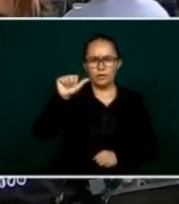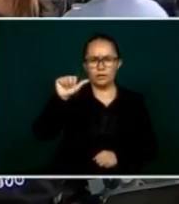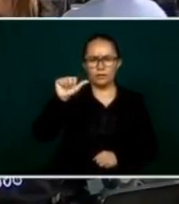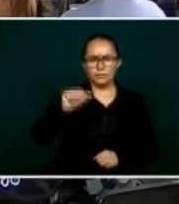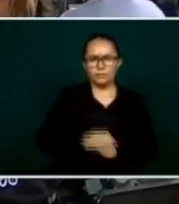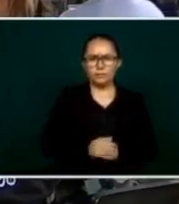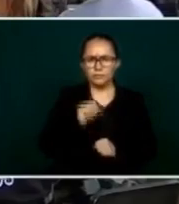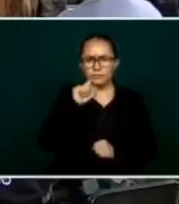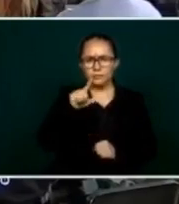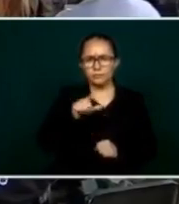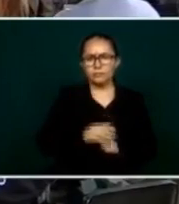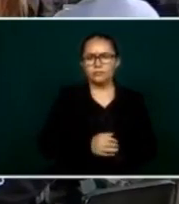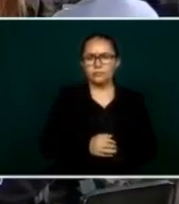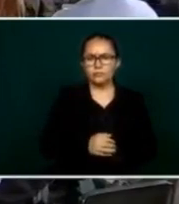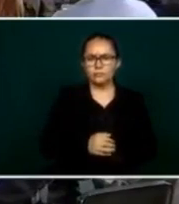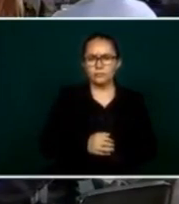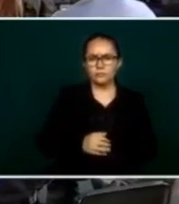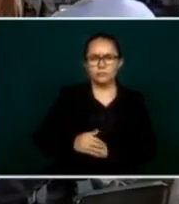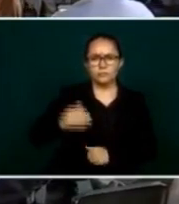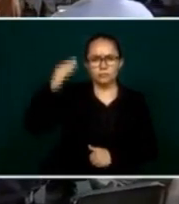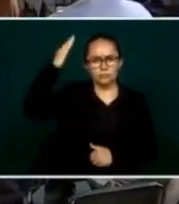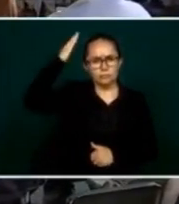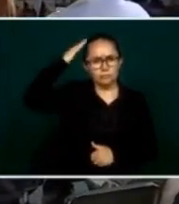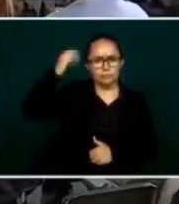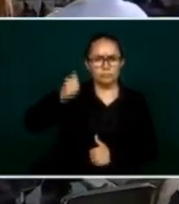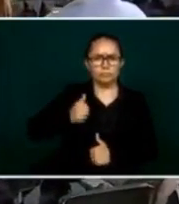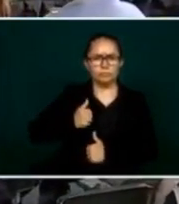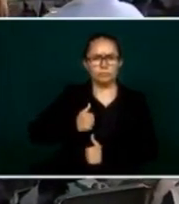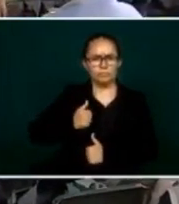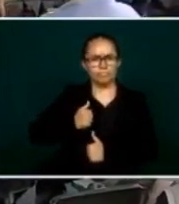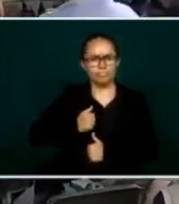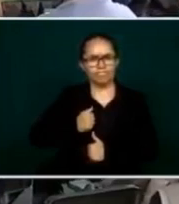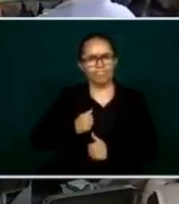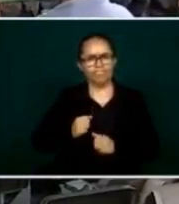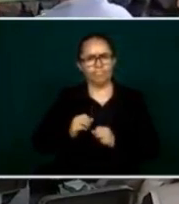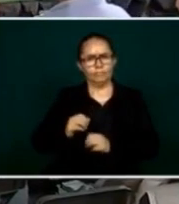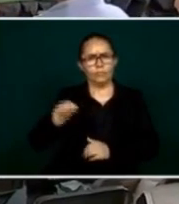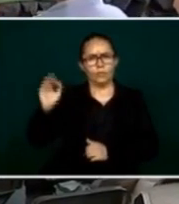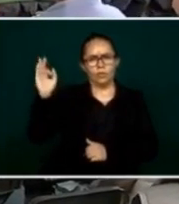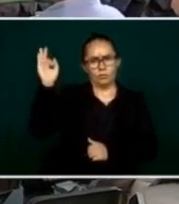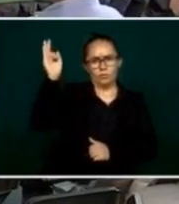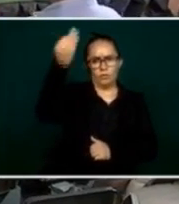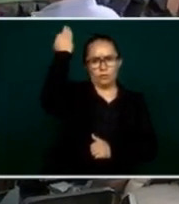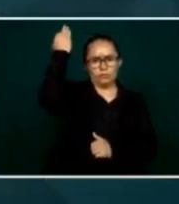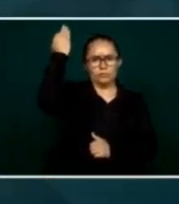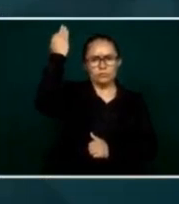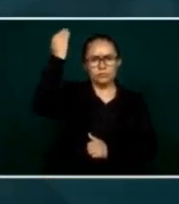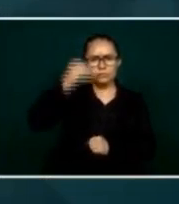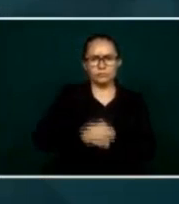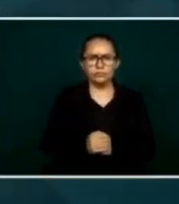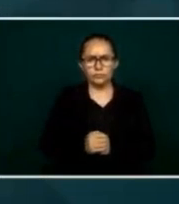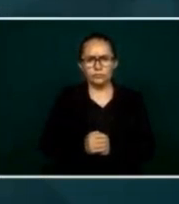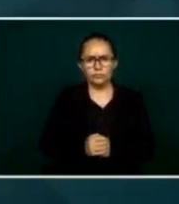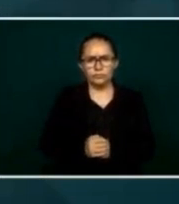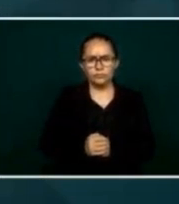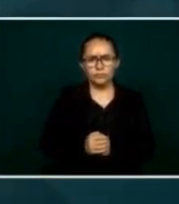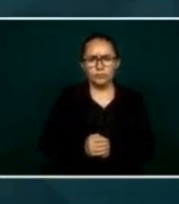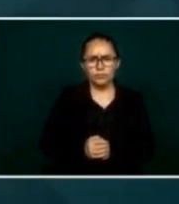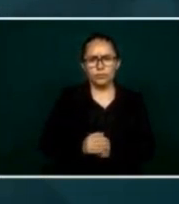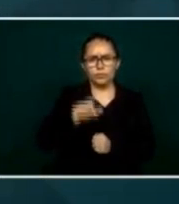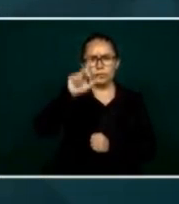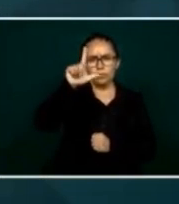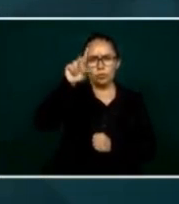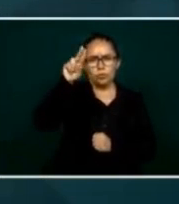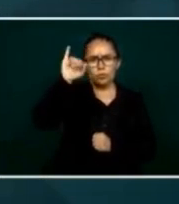Ricardo Peralta, he's the commander of the National Guard, General